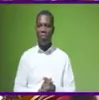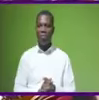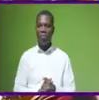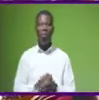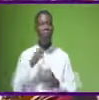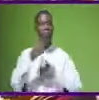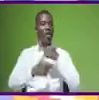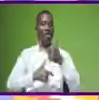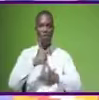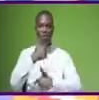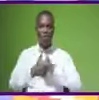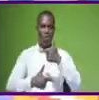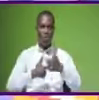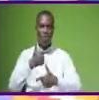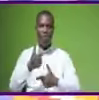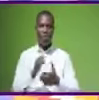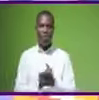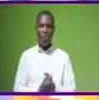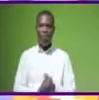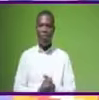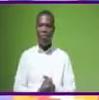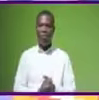Adomo. Adomarako.